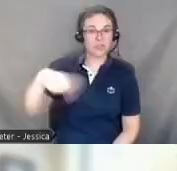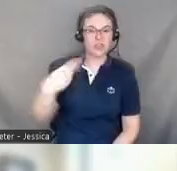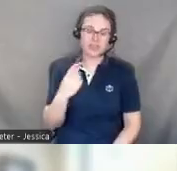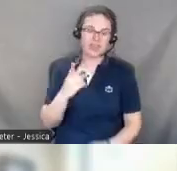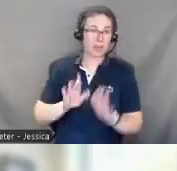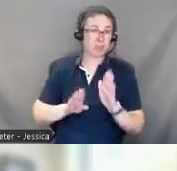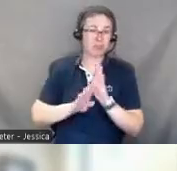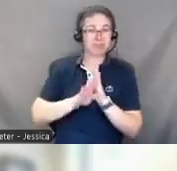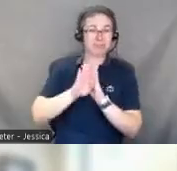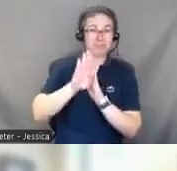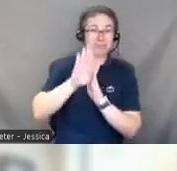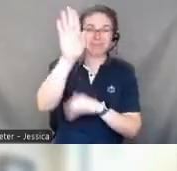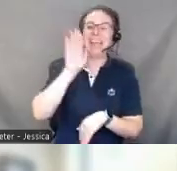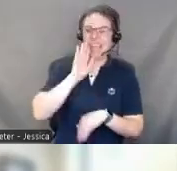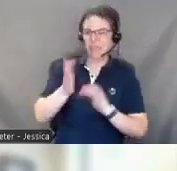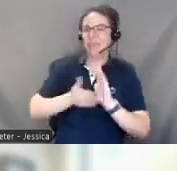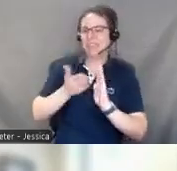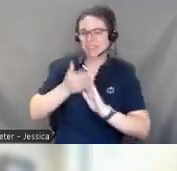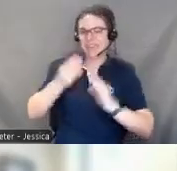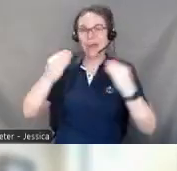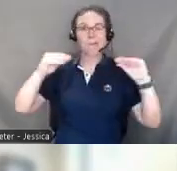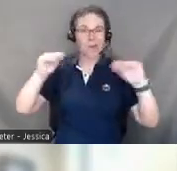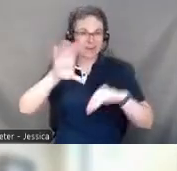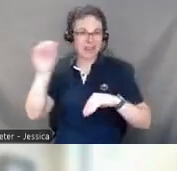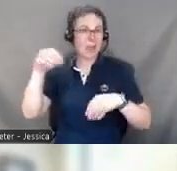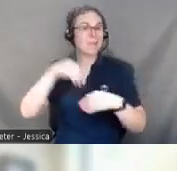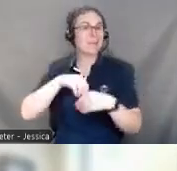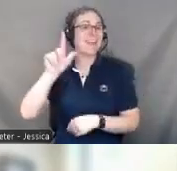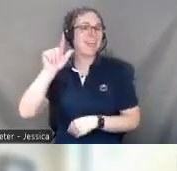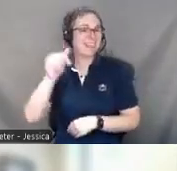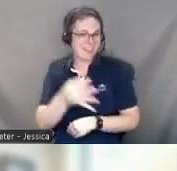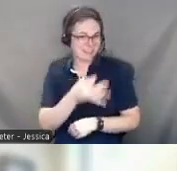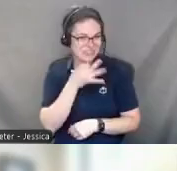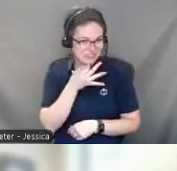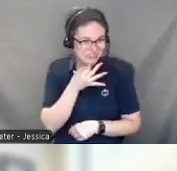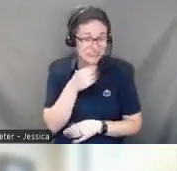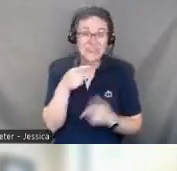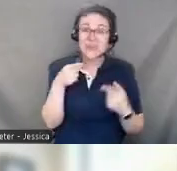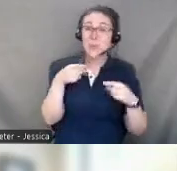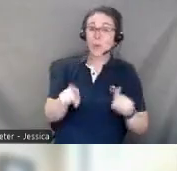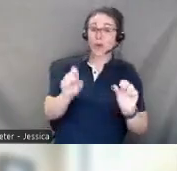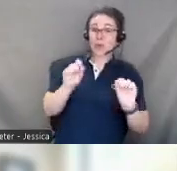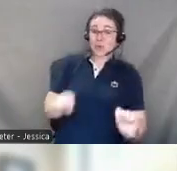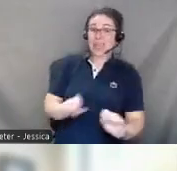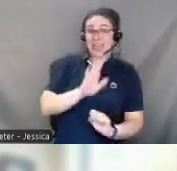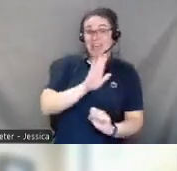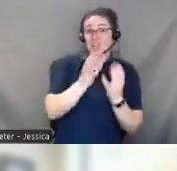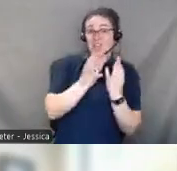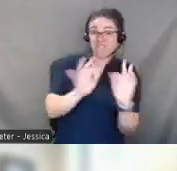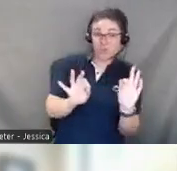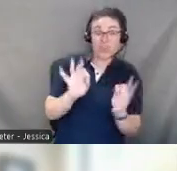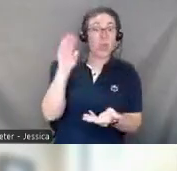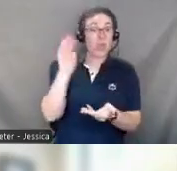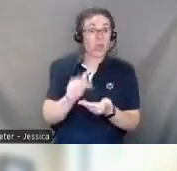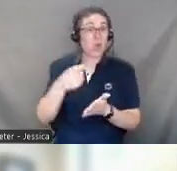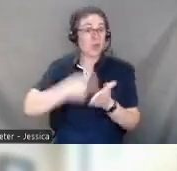time. He's going to be probably running a marketing company in LA soon. So while you can take advantages of his free or his low-cost services right